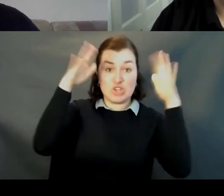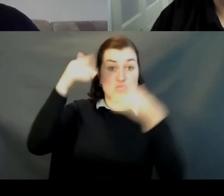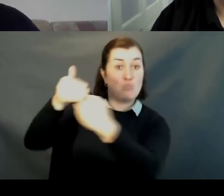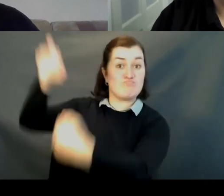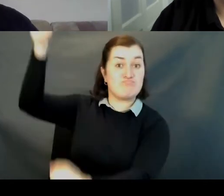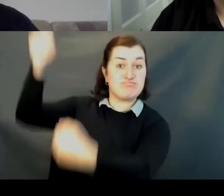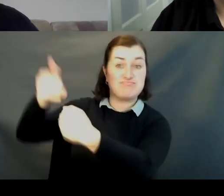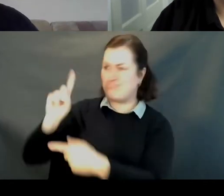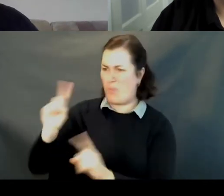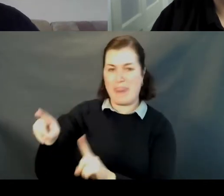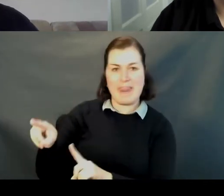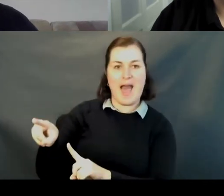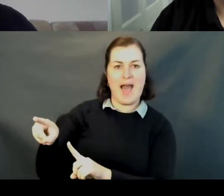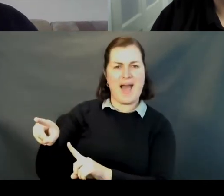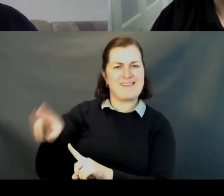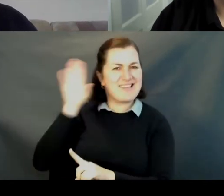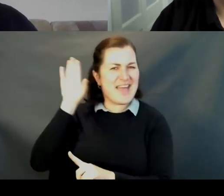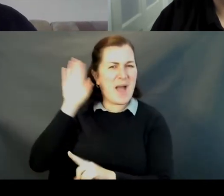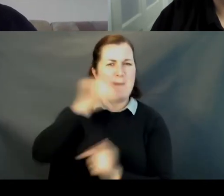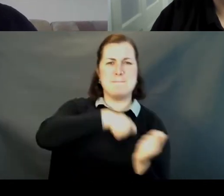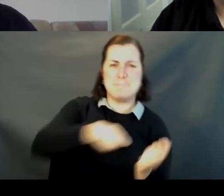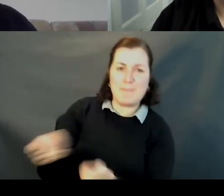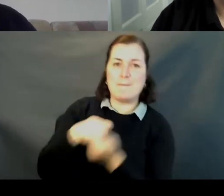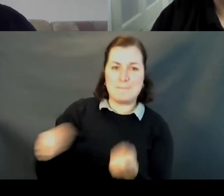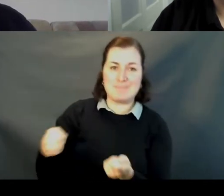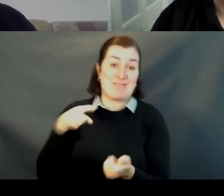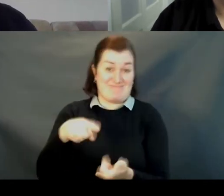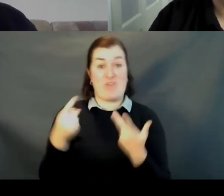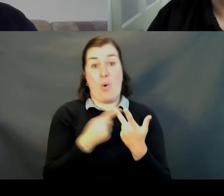what the noise is. So that's also part of my role.